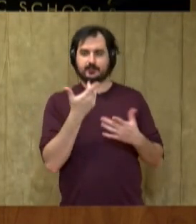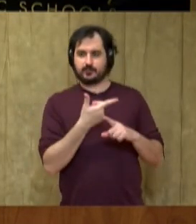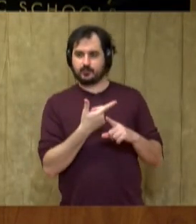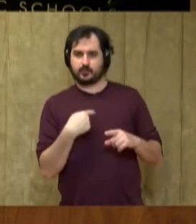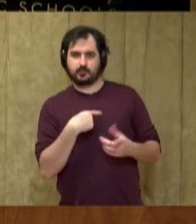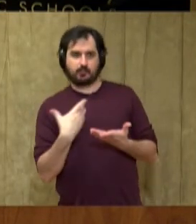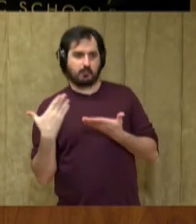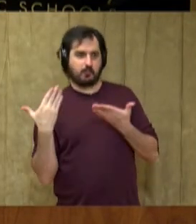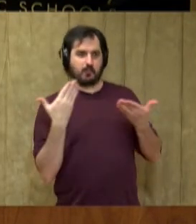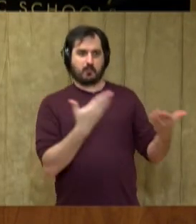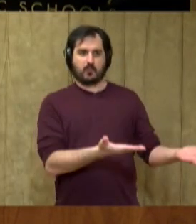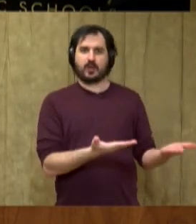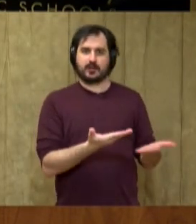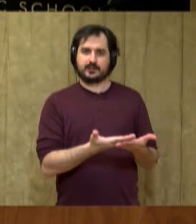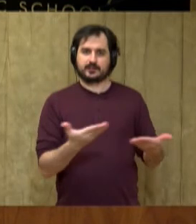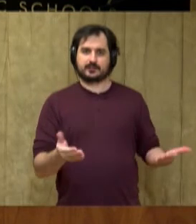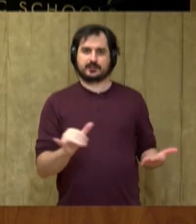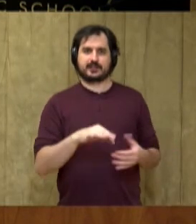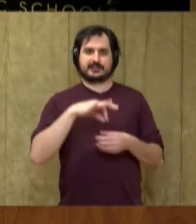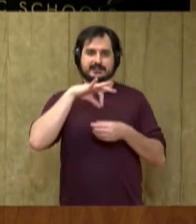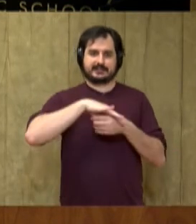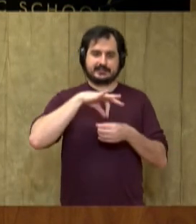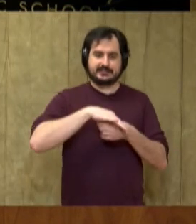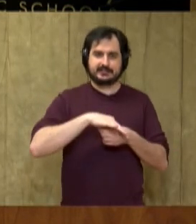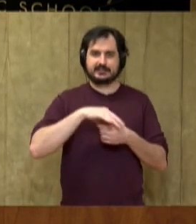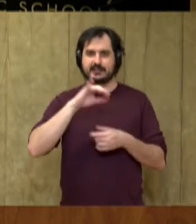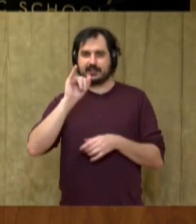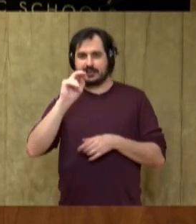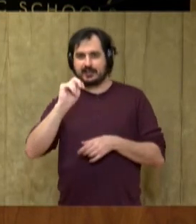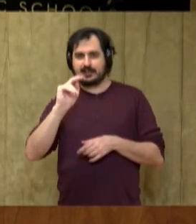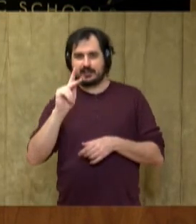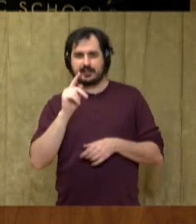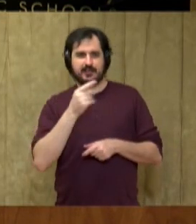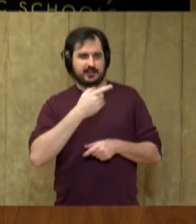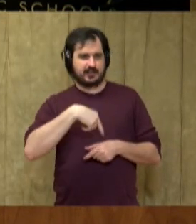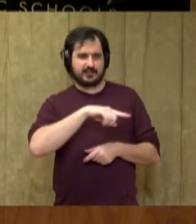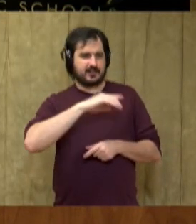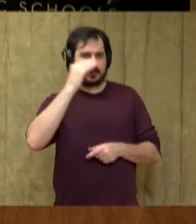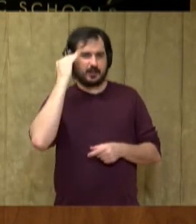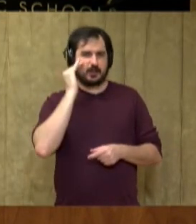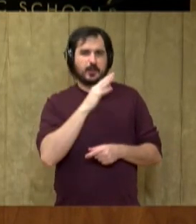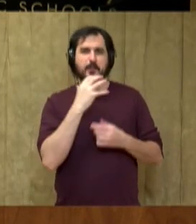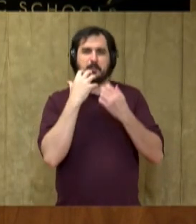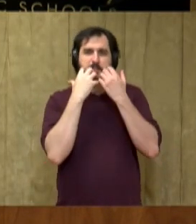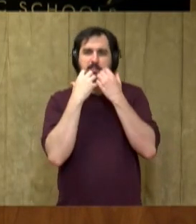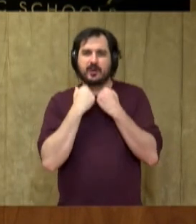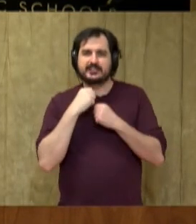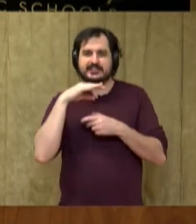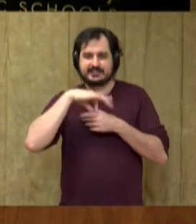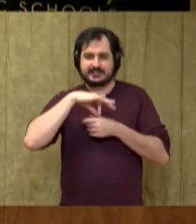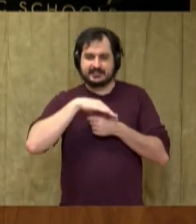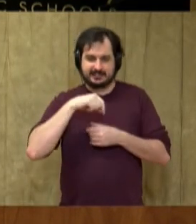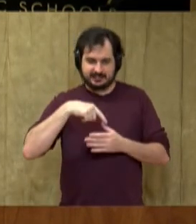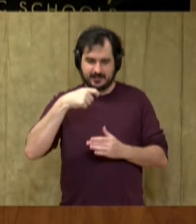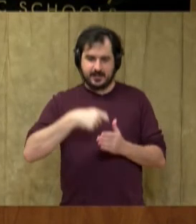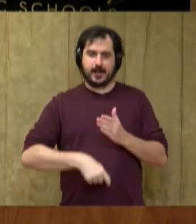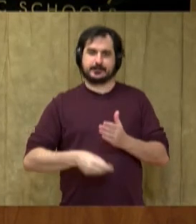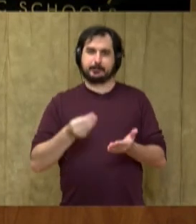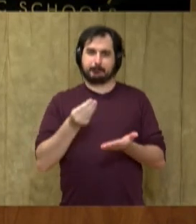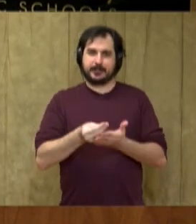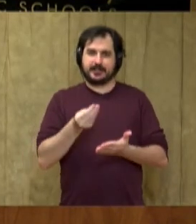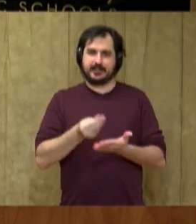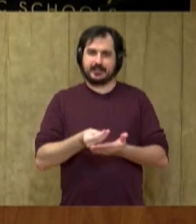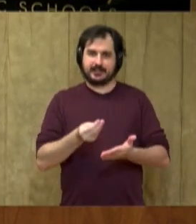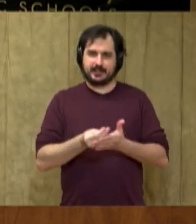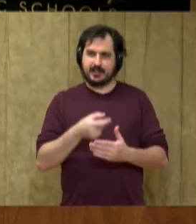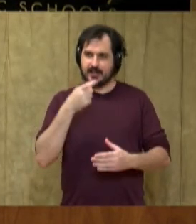can provide goods like tea and ink. Do they not know that their precious tea that they drink costs money? It costs money